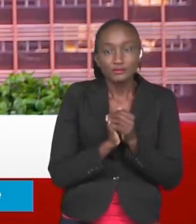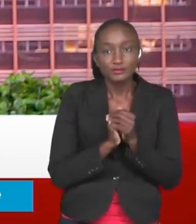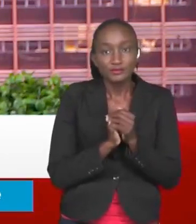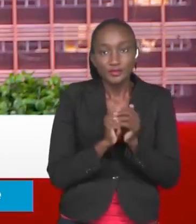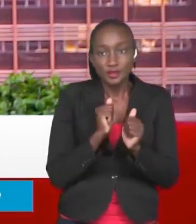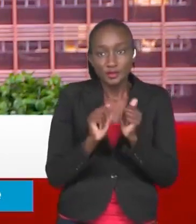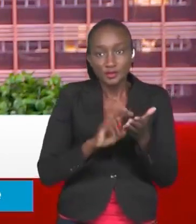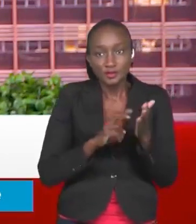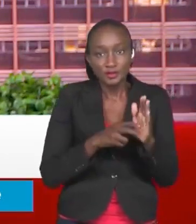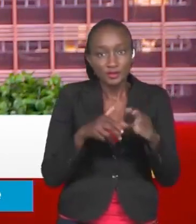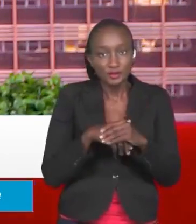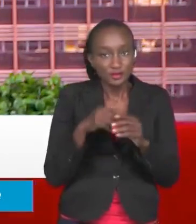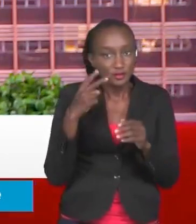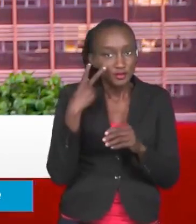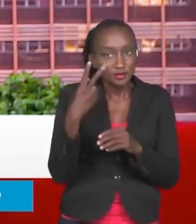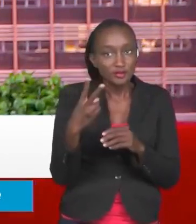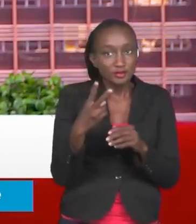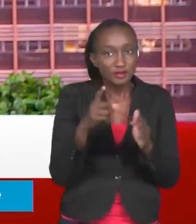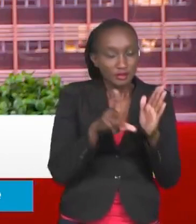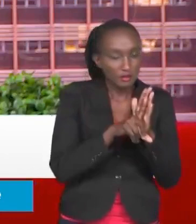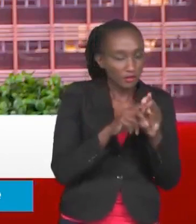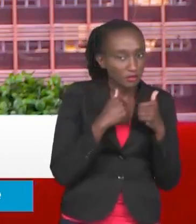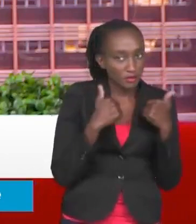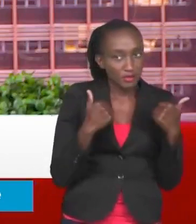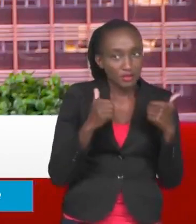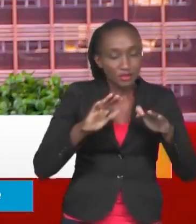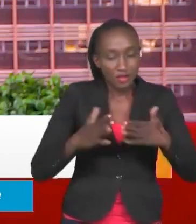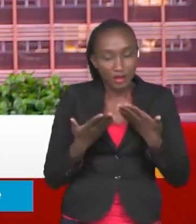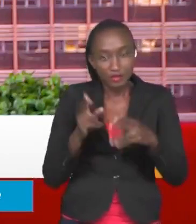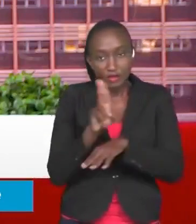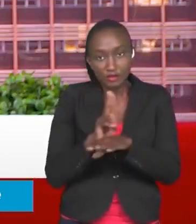which means in his view, the law is fine. It is how we are applying the law,